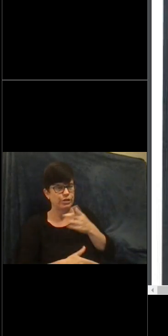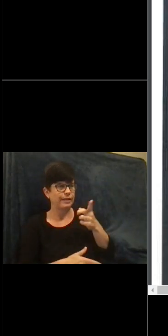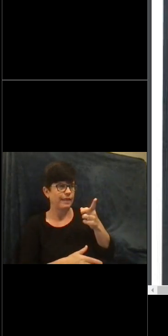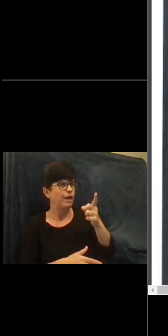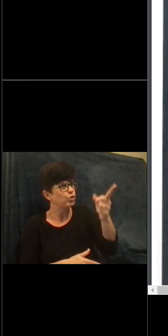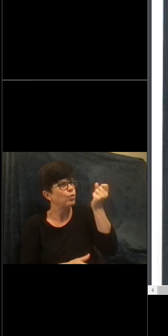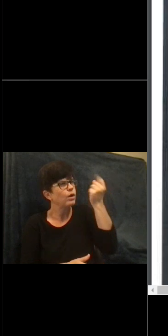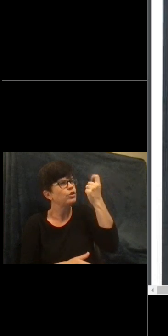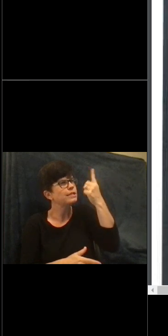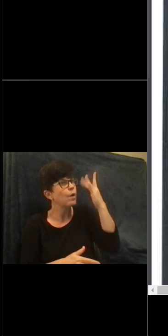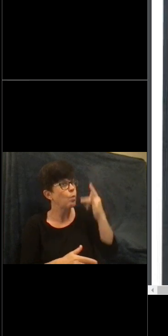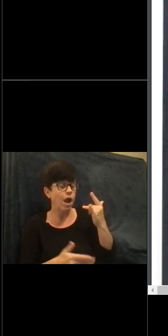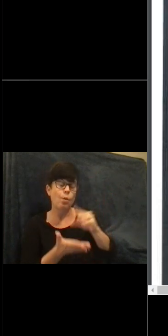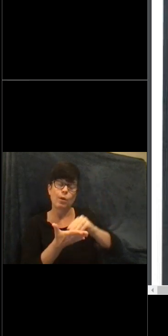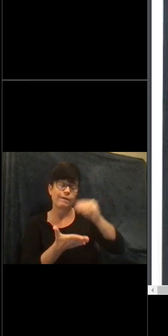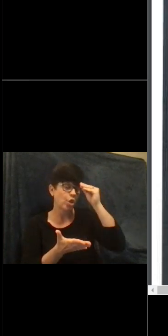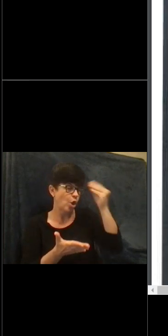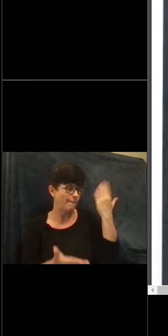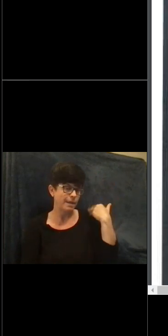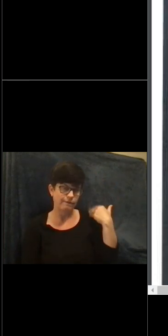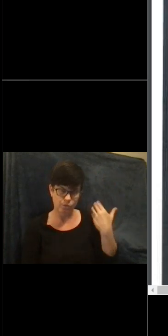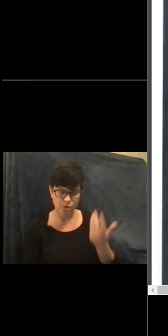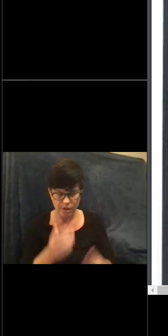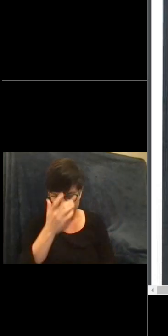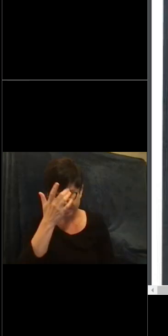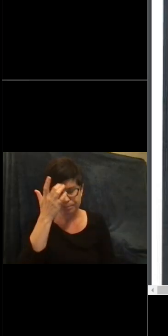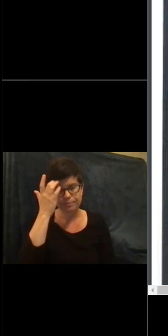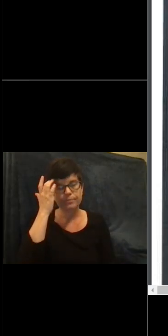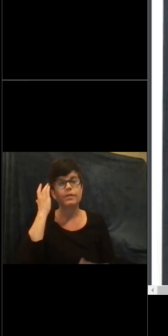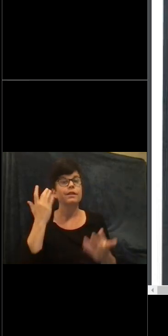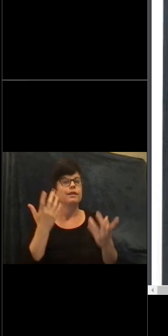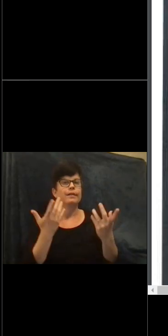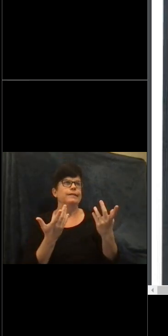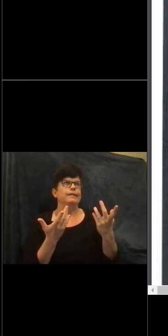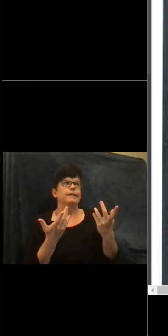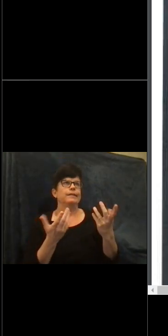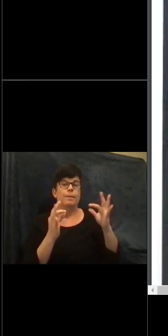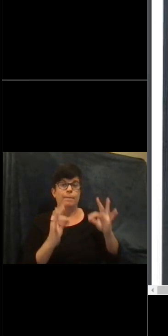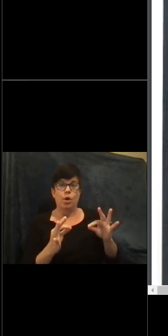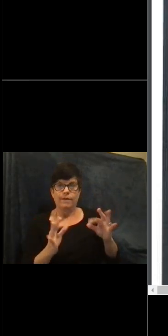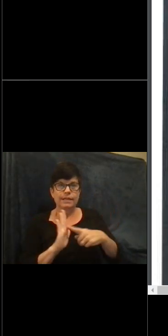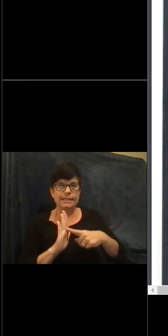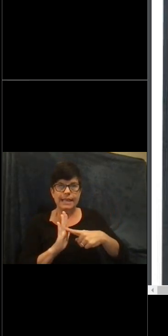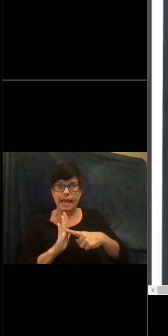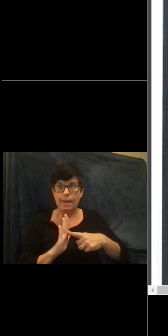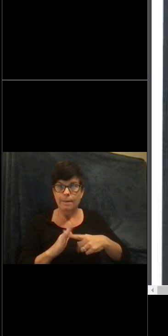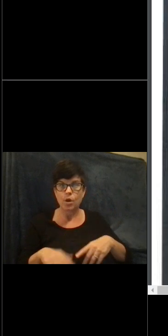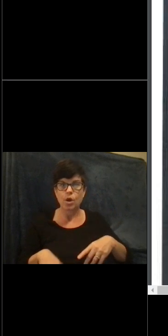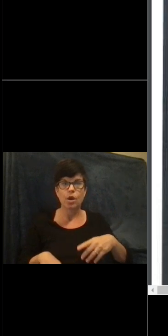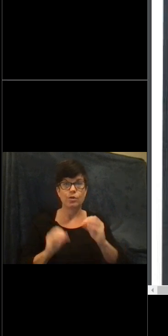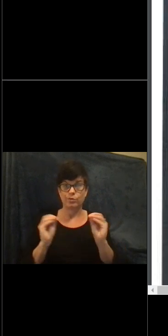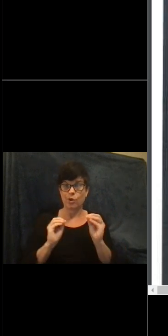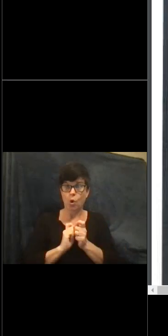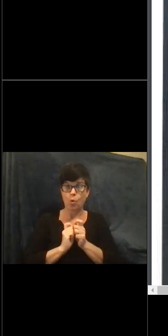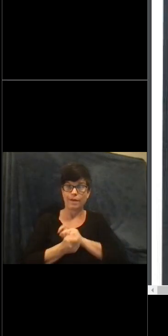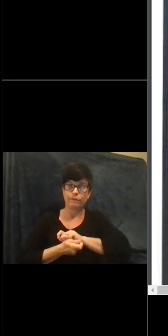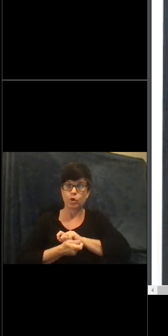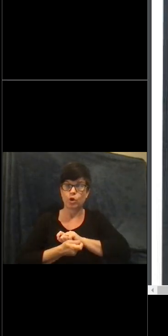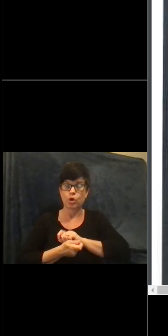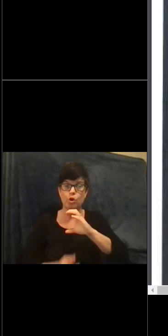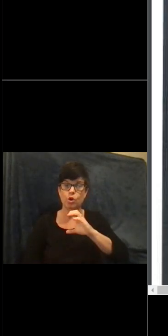we've learned many times in the past, with, you know, perfect example, with the absence of reverter clauses, we're not legally bound. We